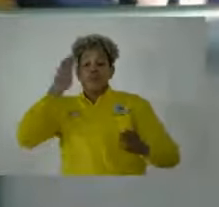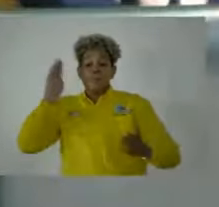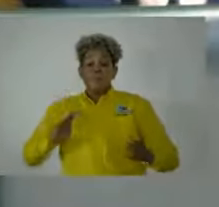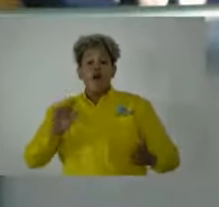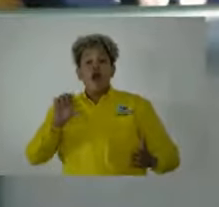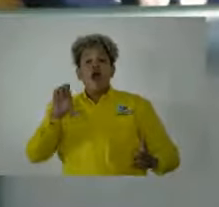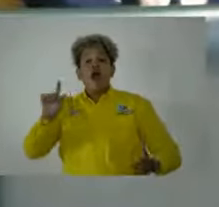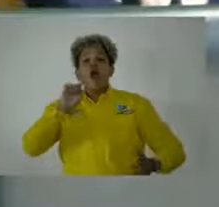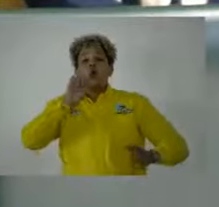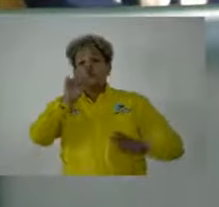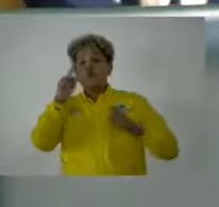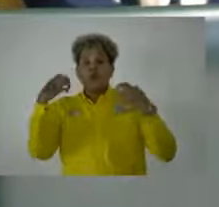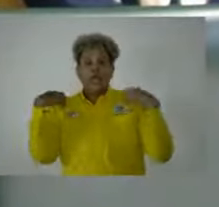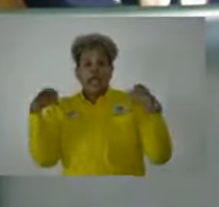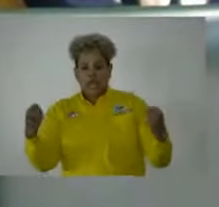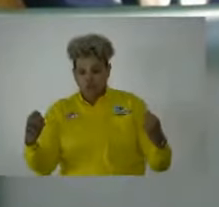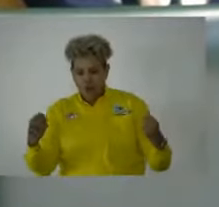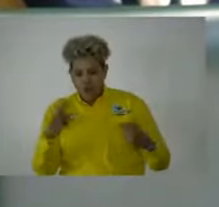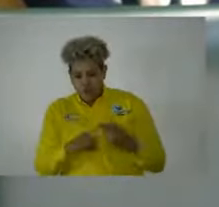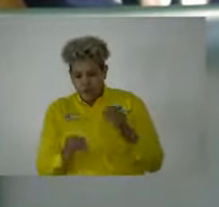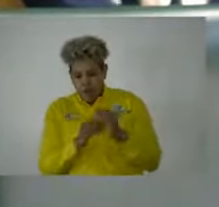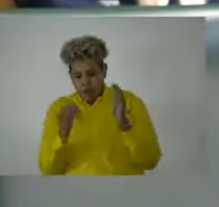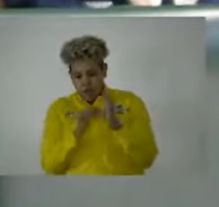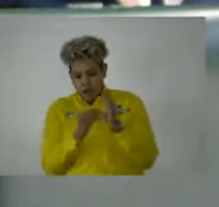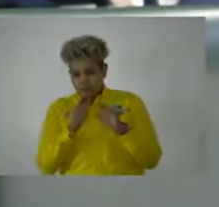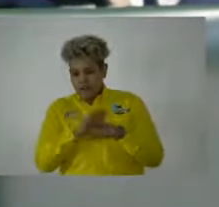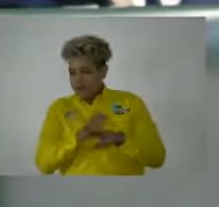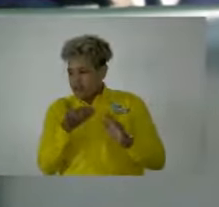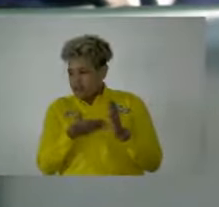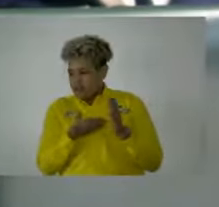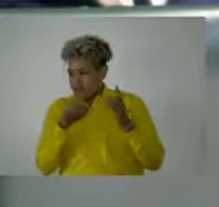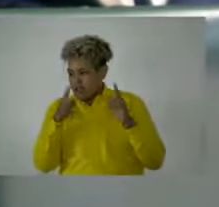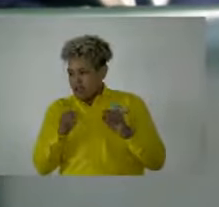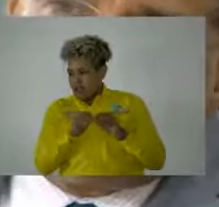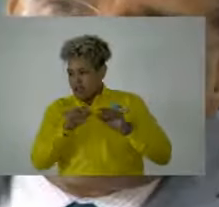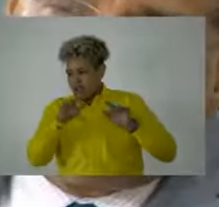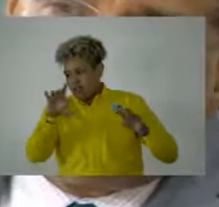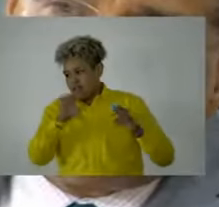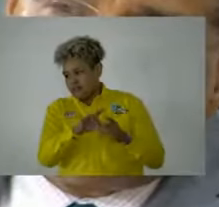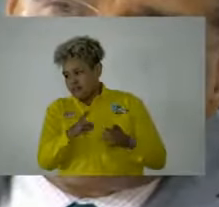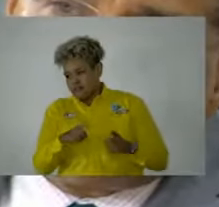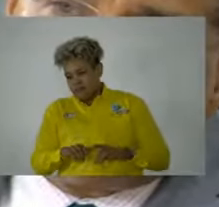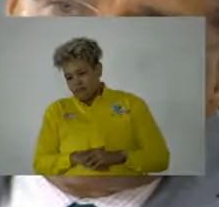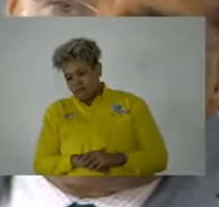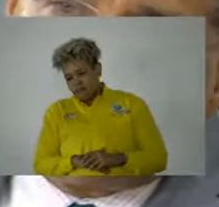true national hero and confer that honor on him accordingly.